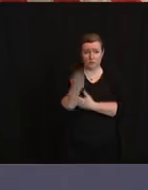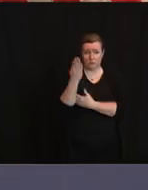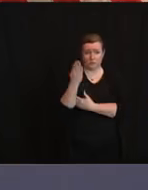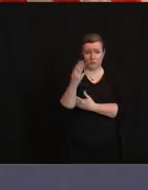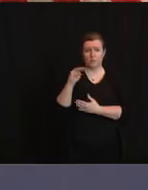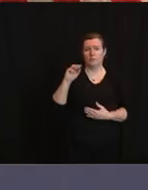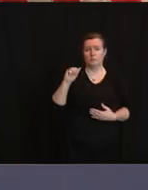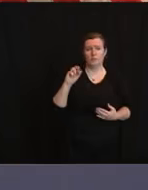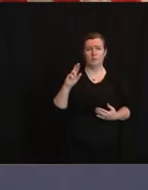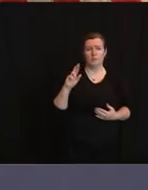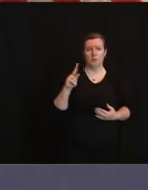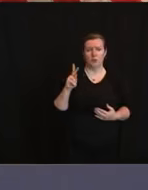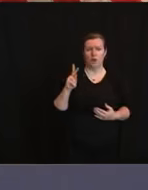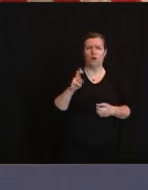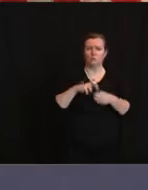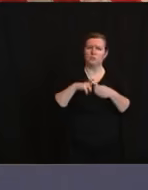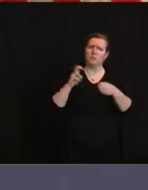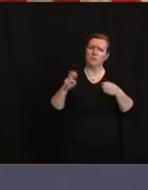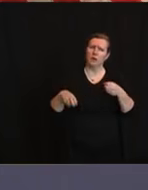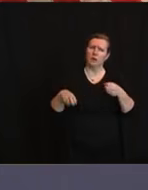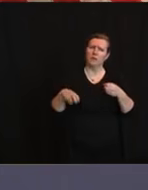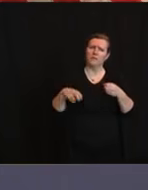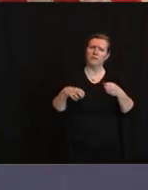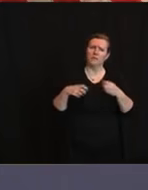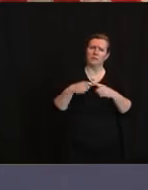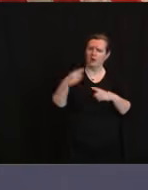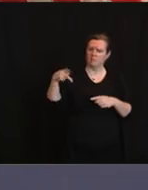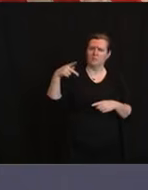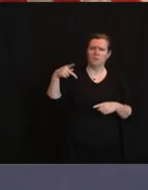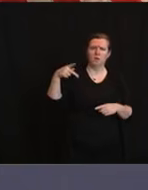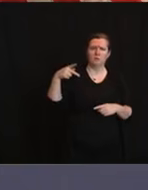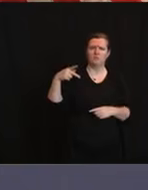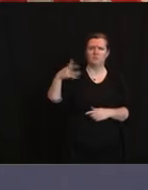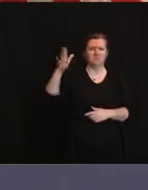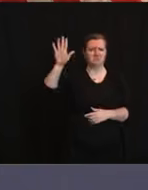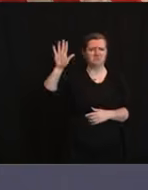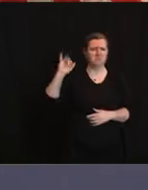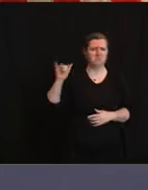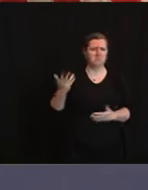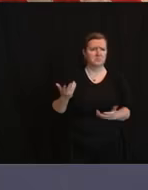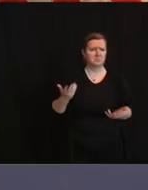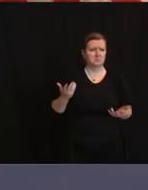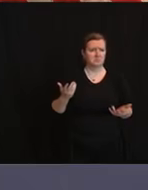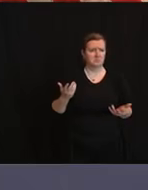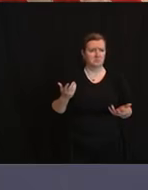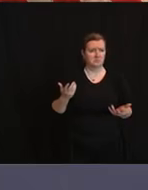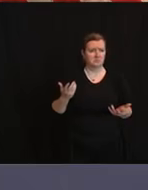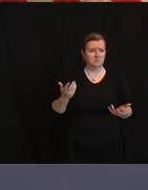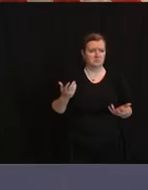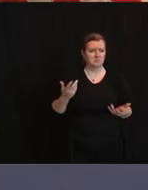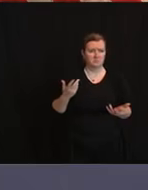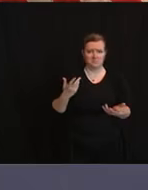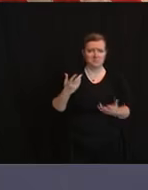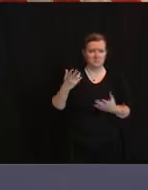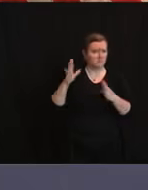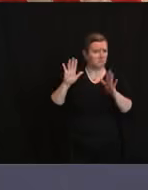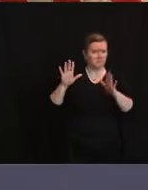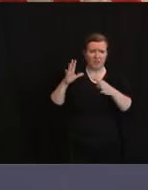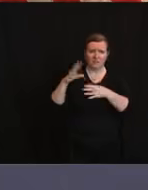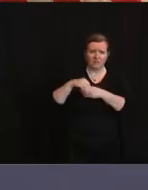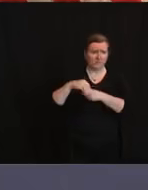as a general, an outstanding member of our military, and then as a civilian leader.